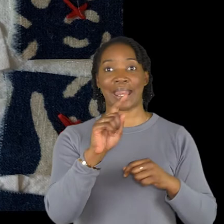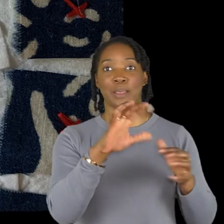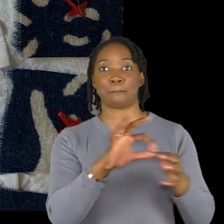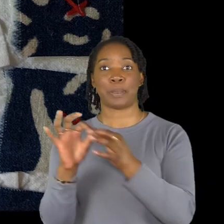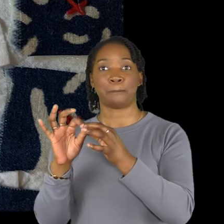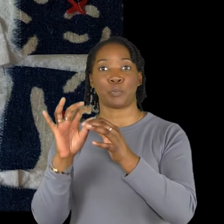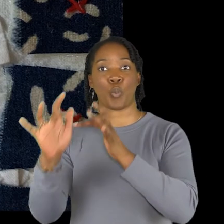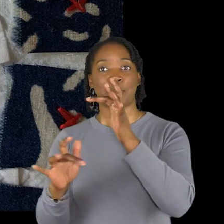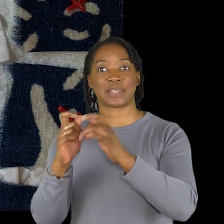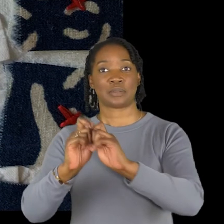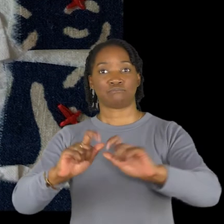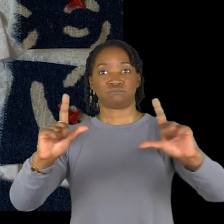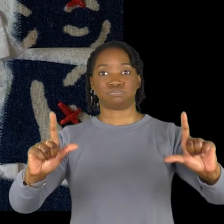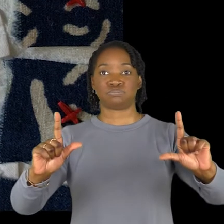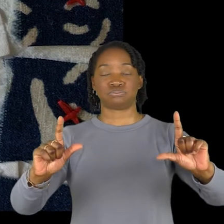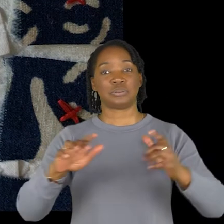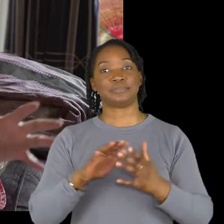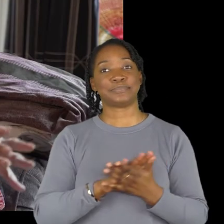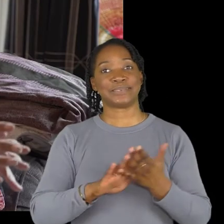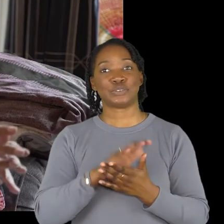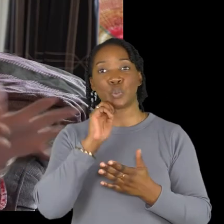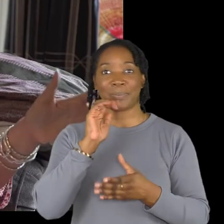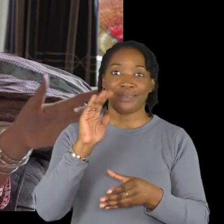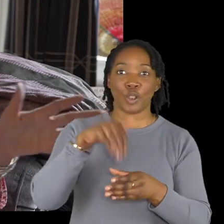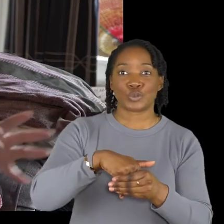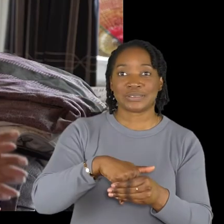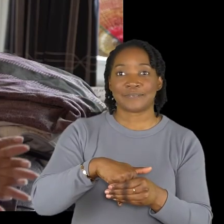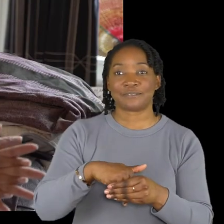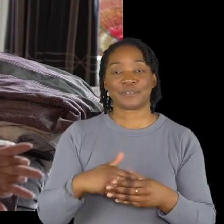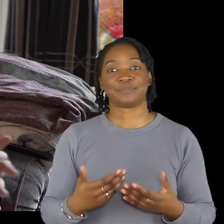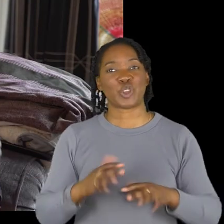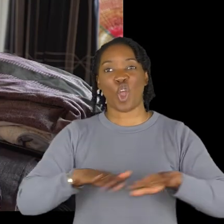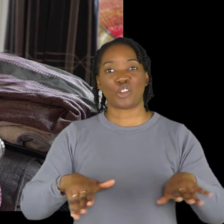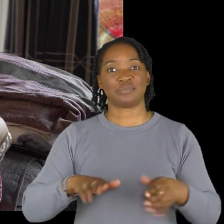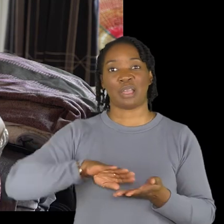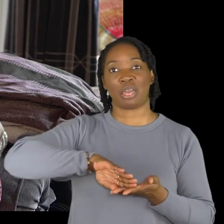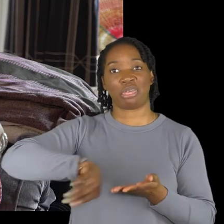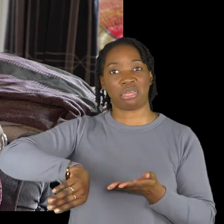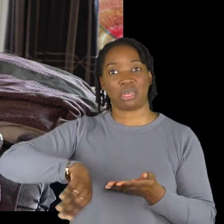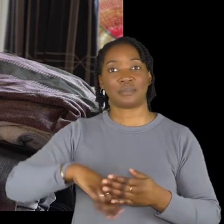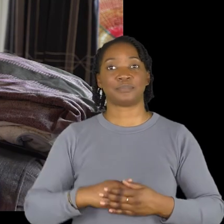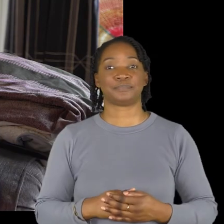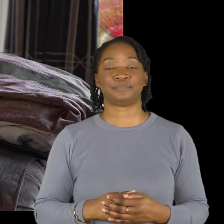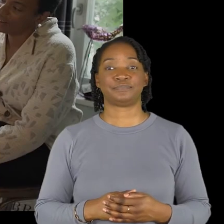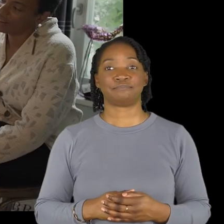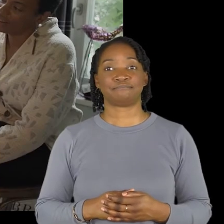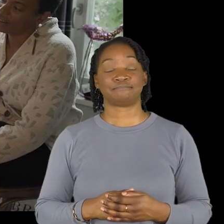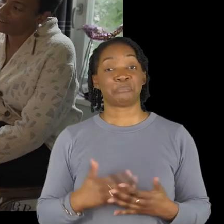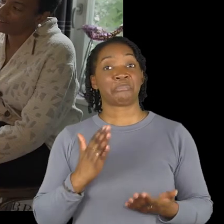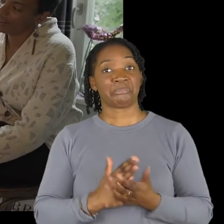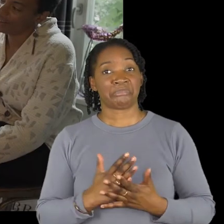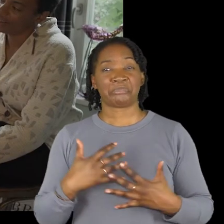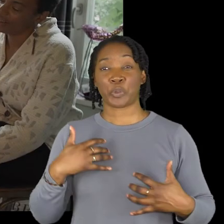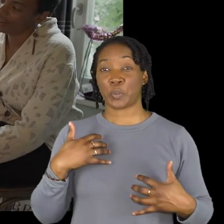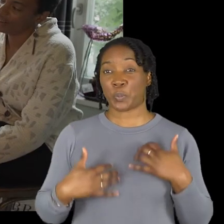to their website, so it ends up being inclusive as opposed to, again, exclusive. It